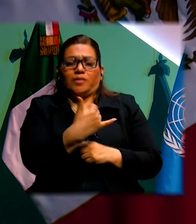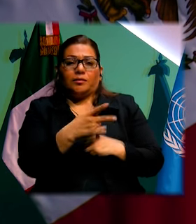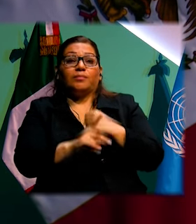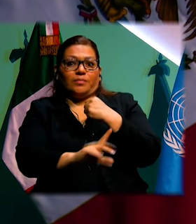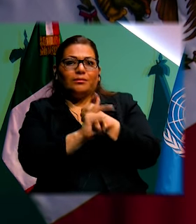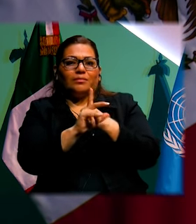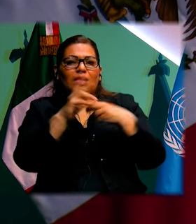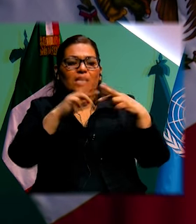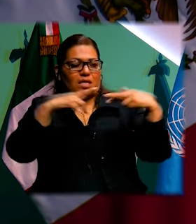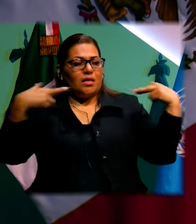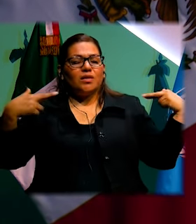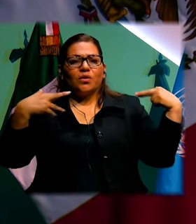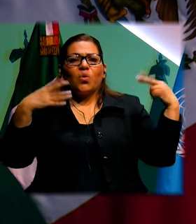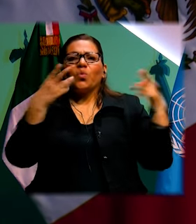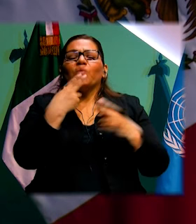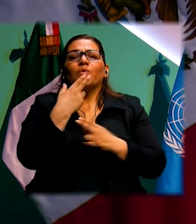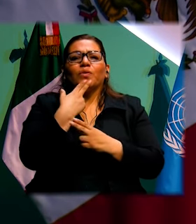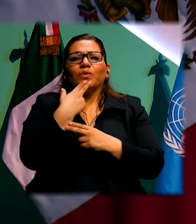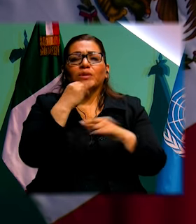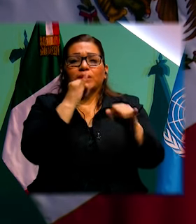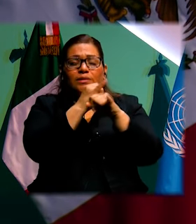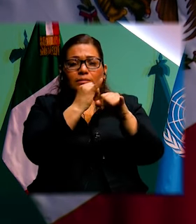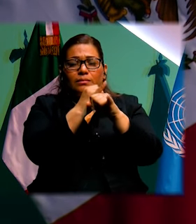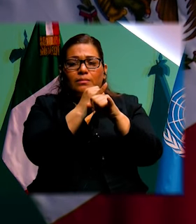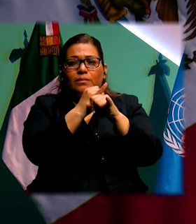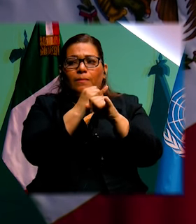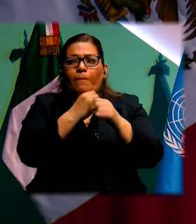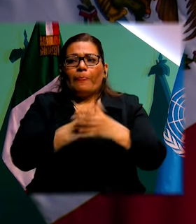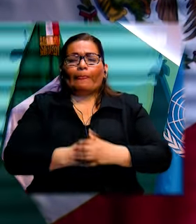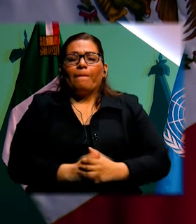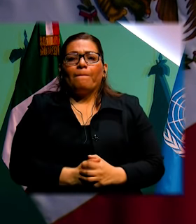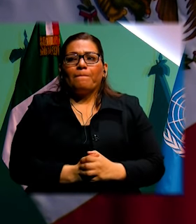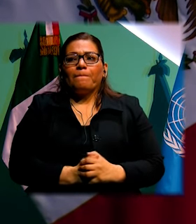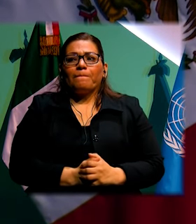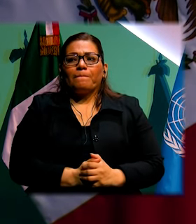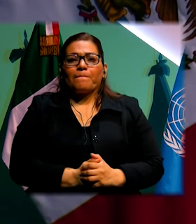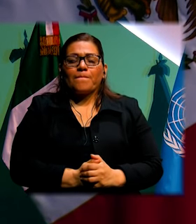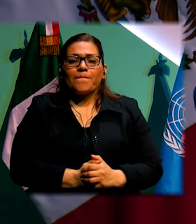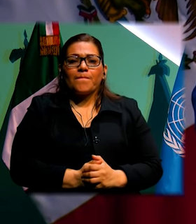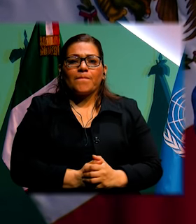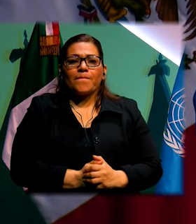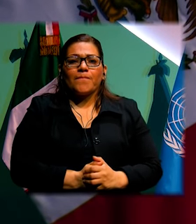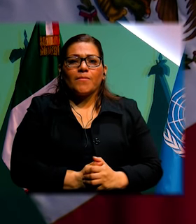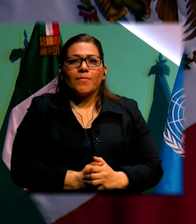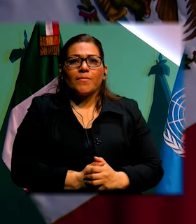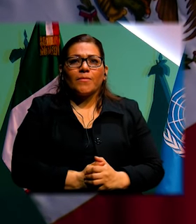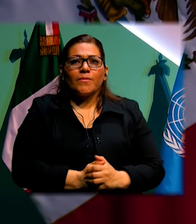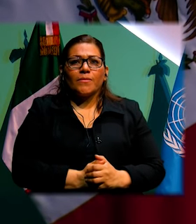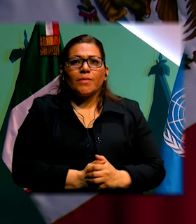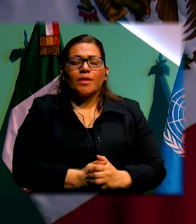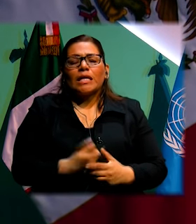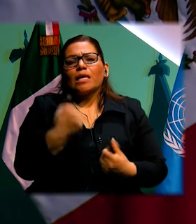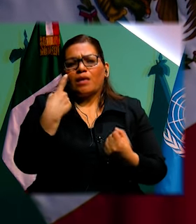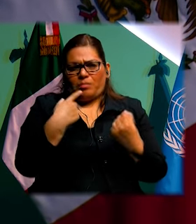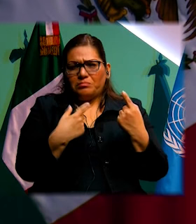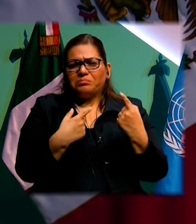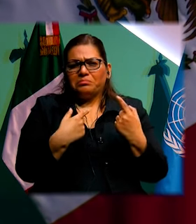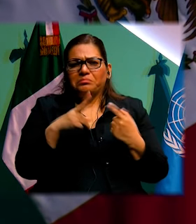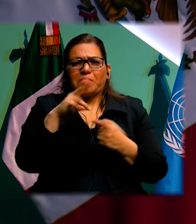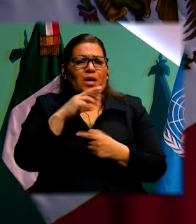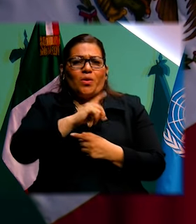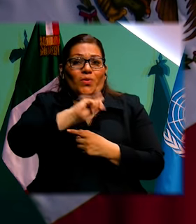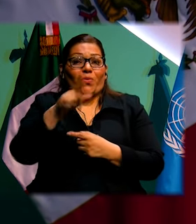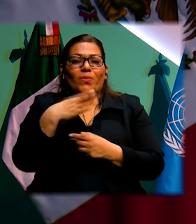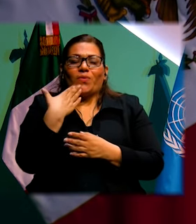uses of the Internet that have not been for the general good, but in some ways